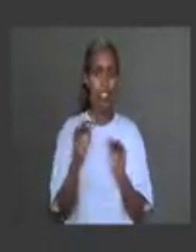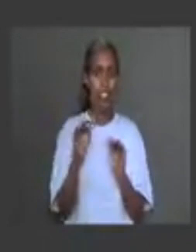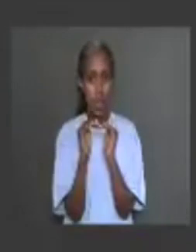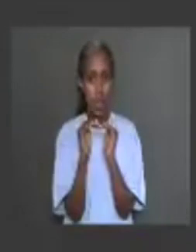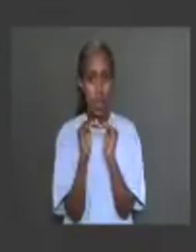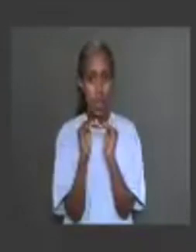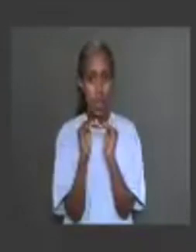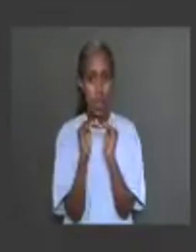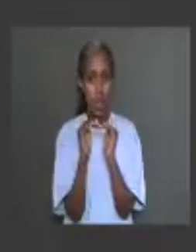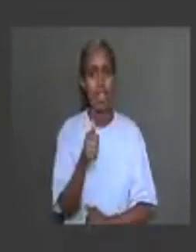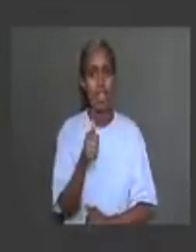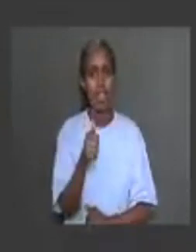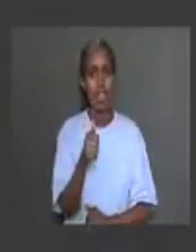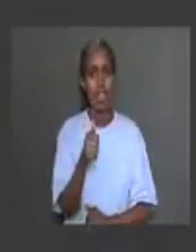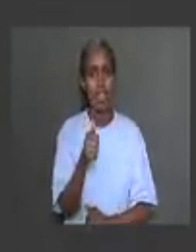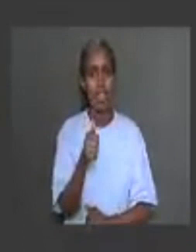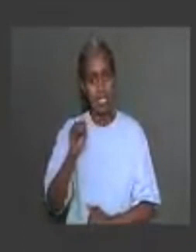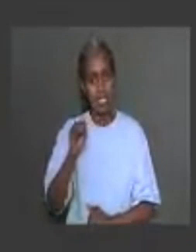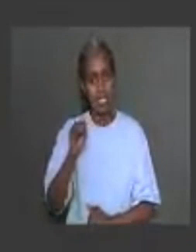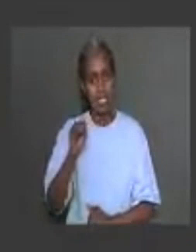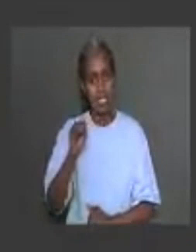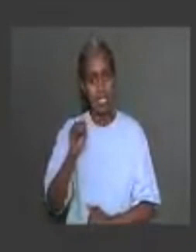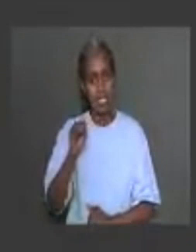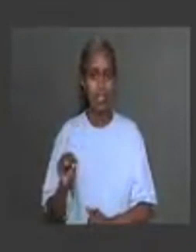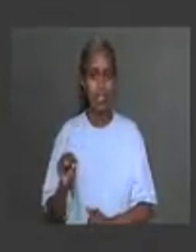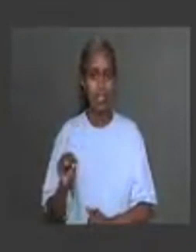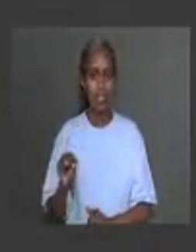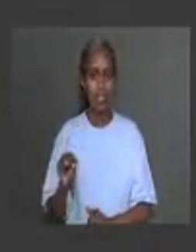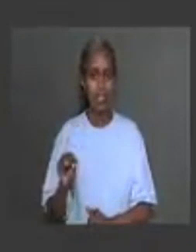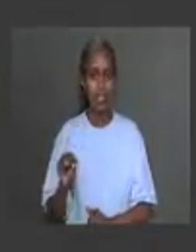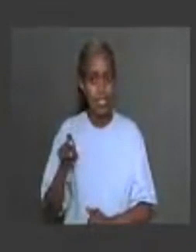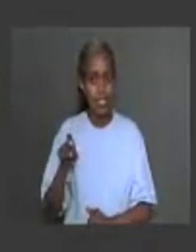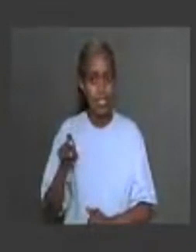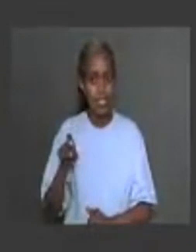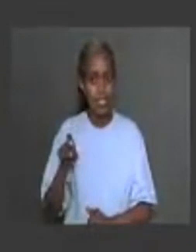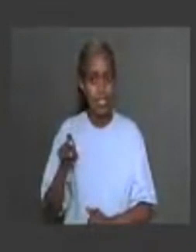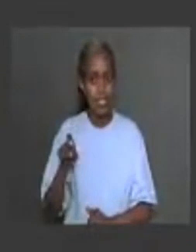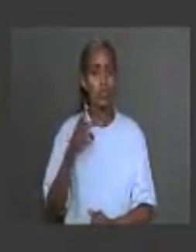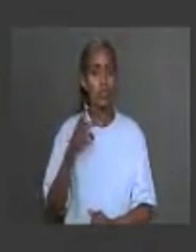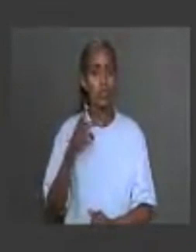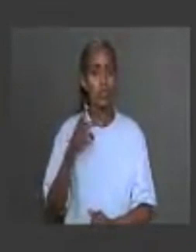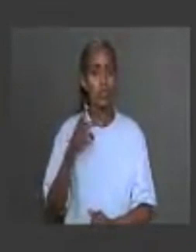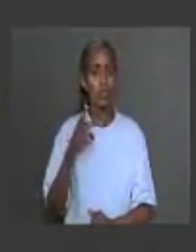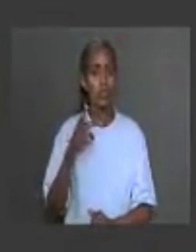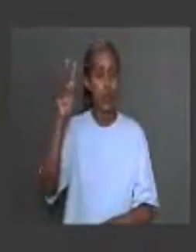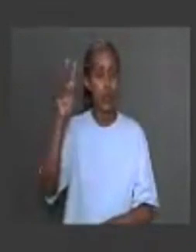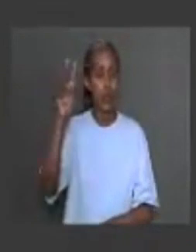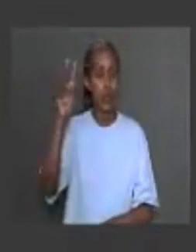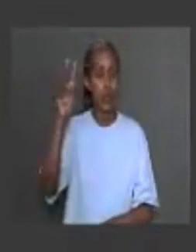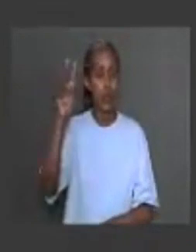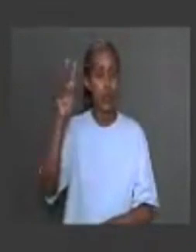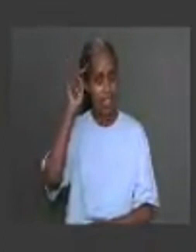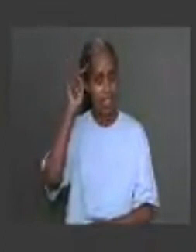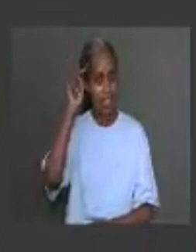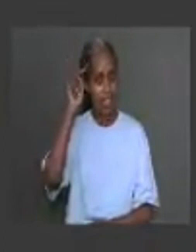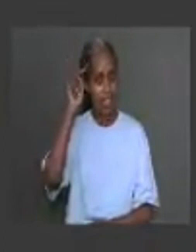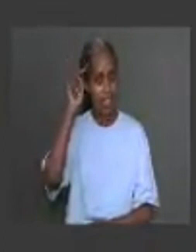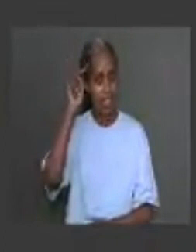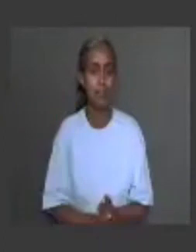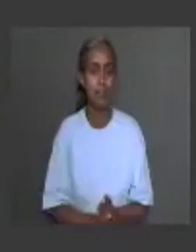a sub nx to the power of n